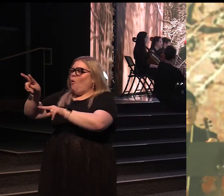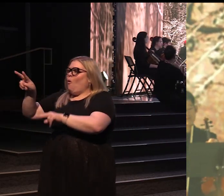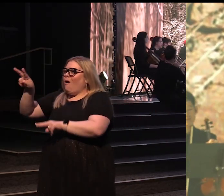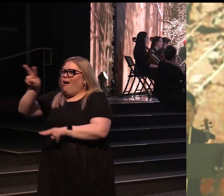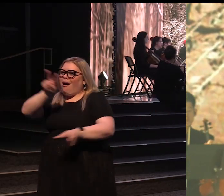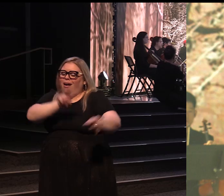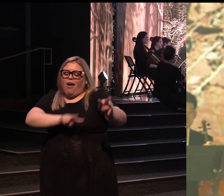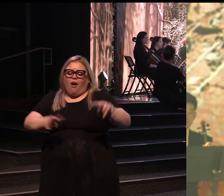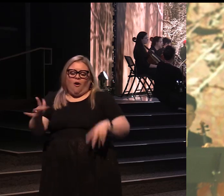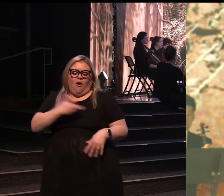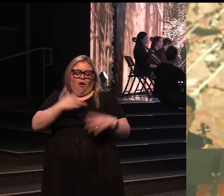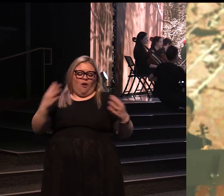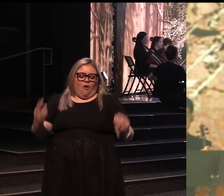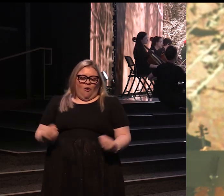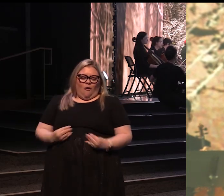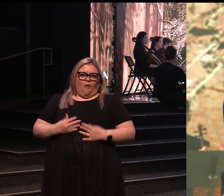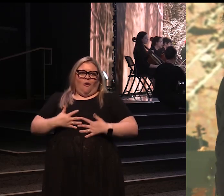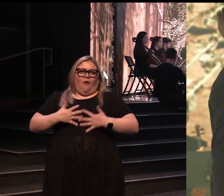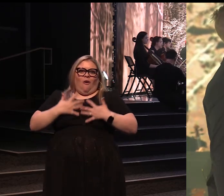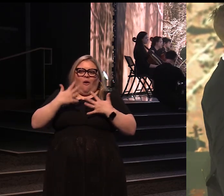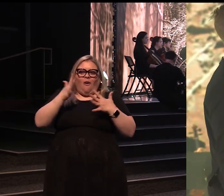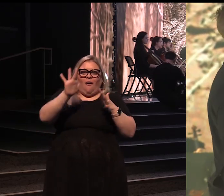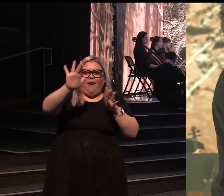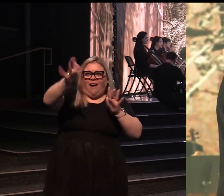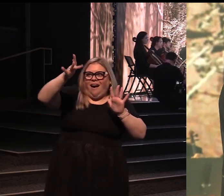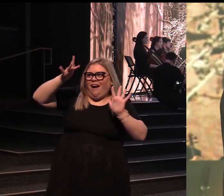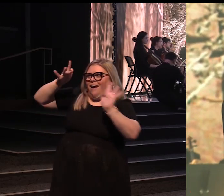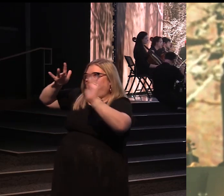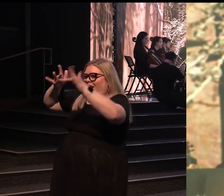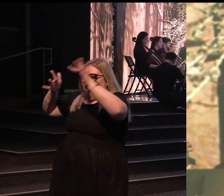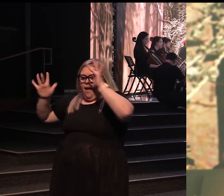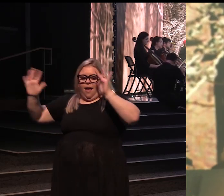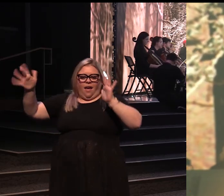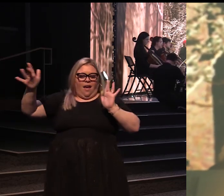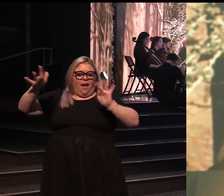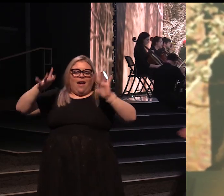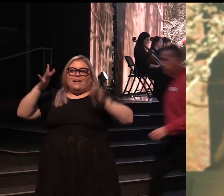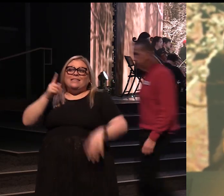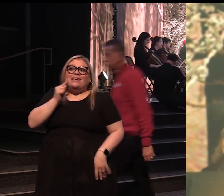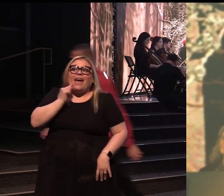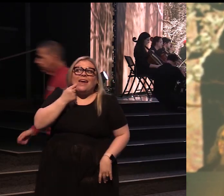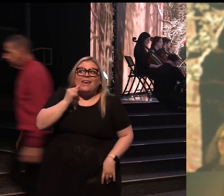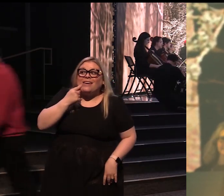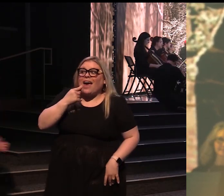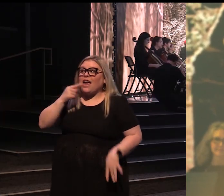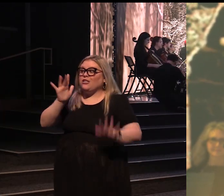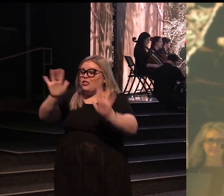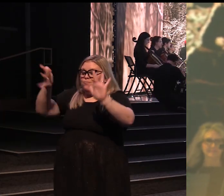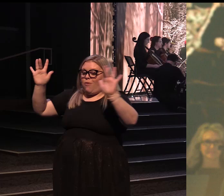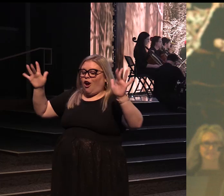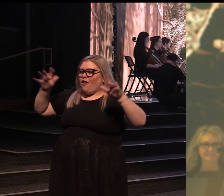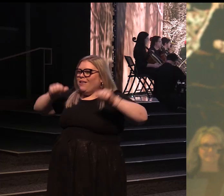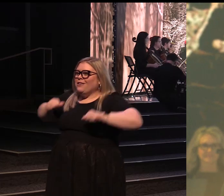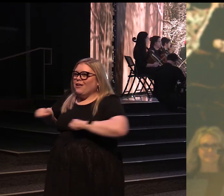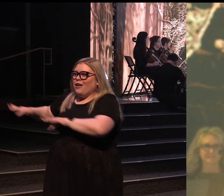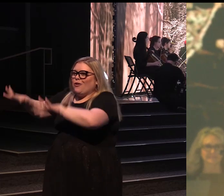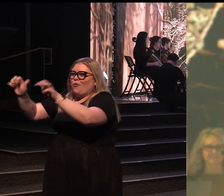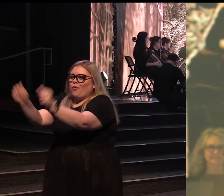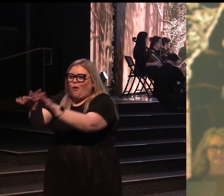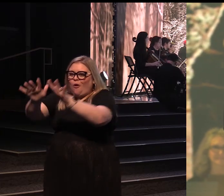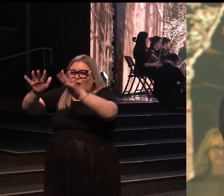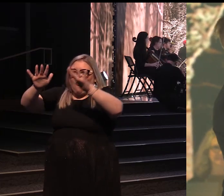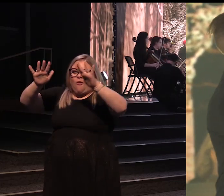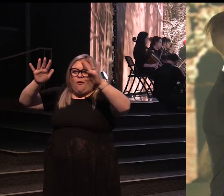Take a look at the 5 and 10. It's glistening once again with candy canes and silver